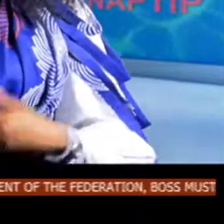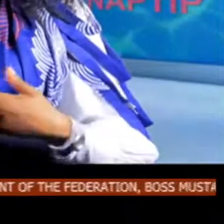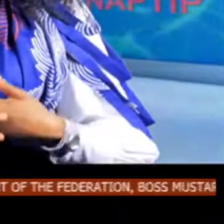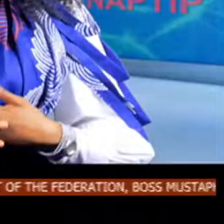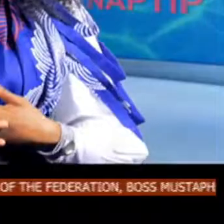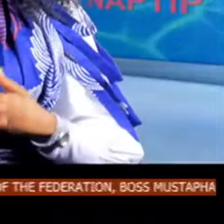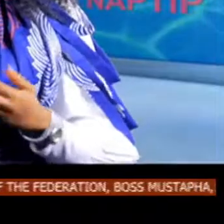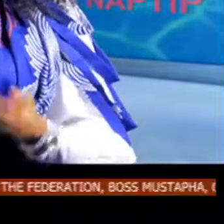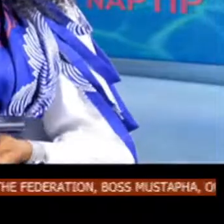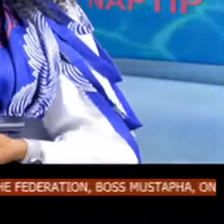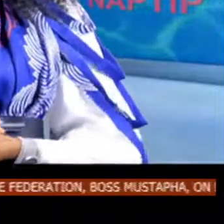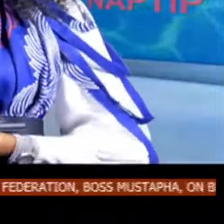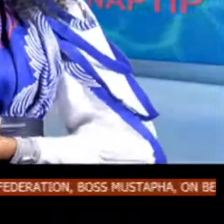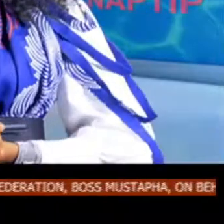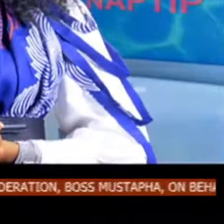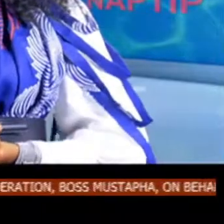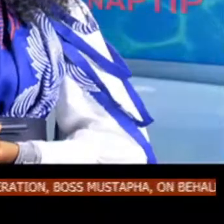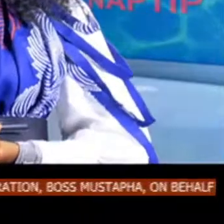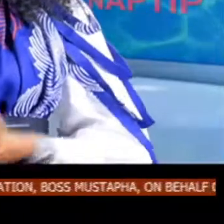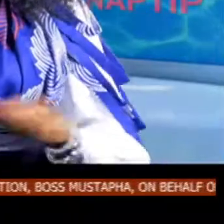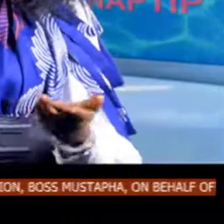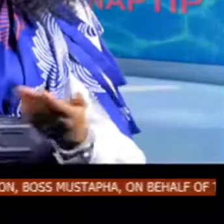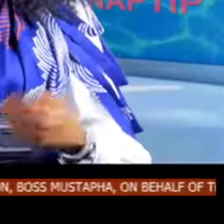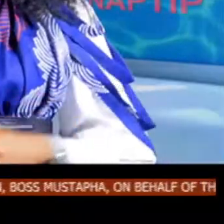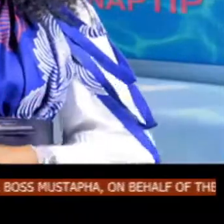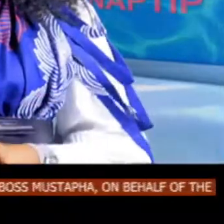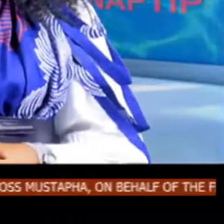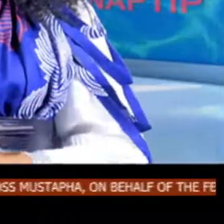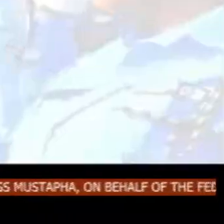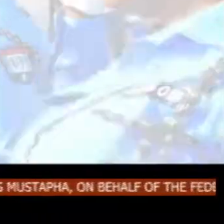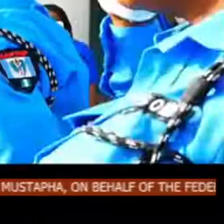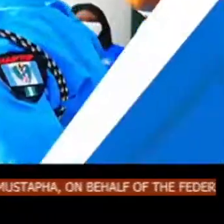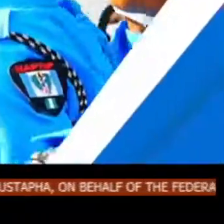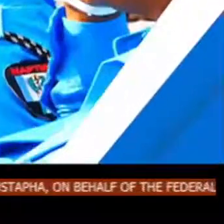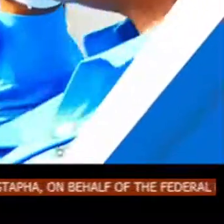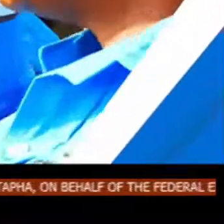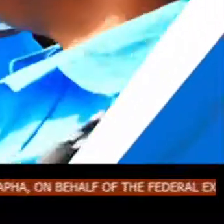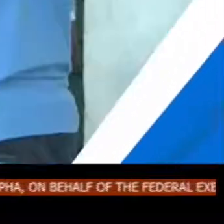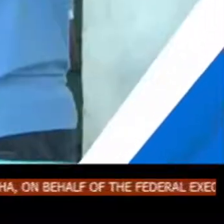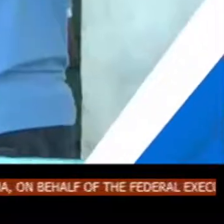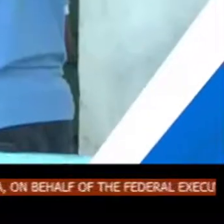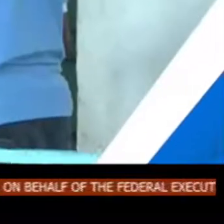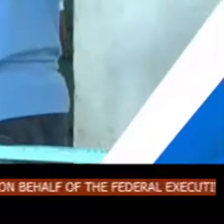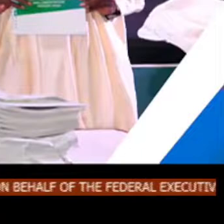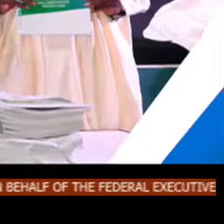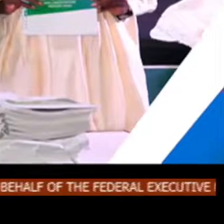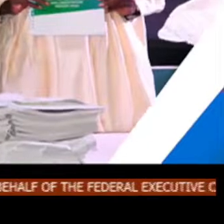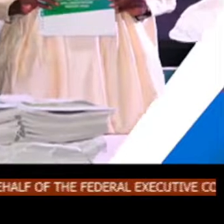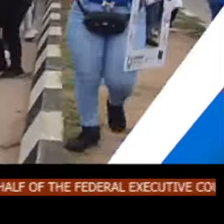on the Move. My name is Angela Agbegi. Welcome.